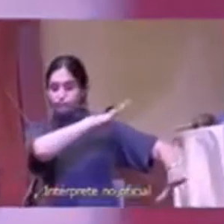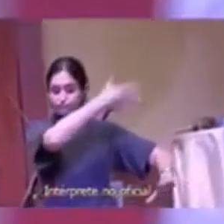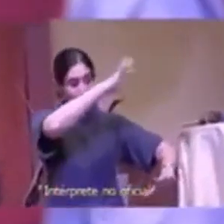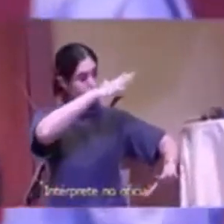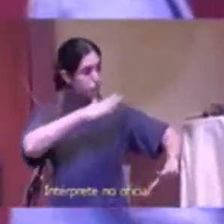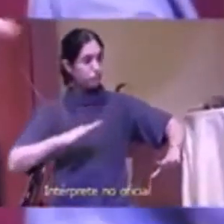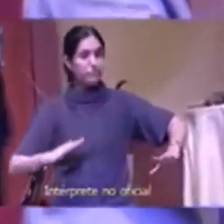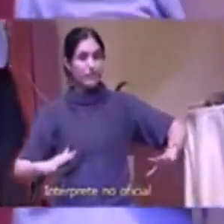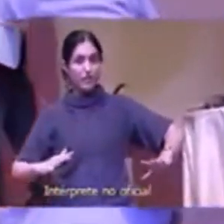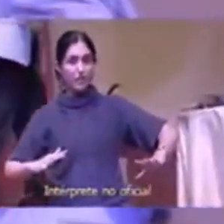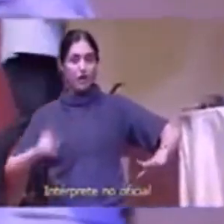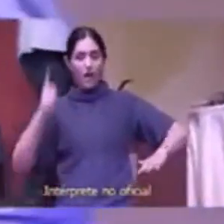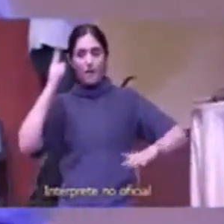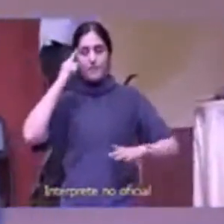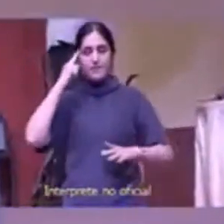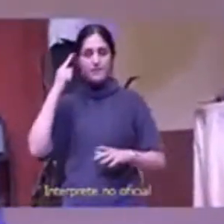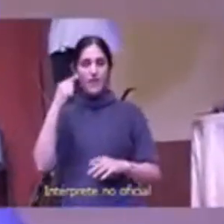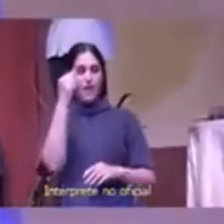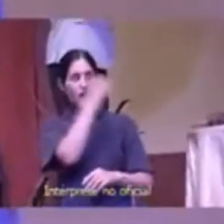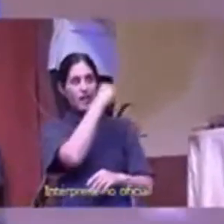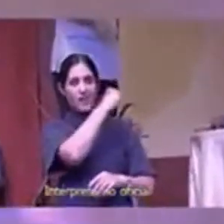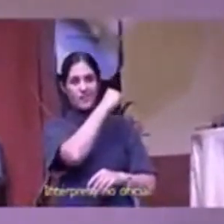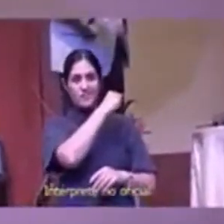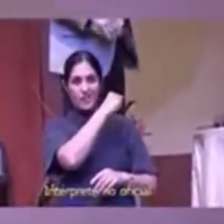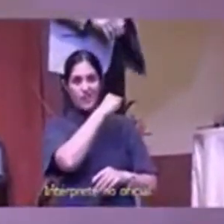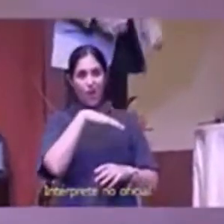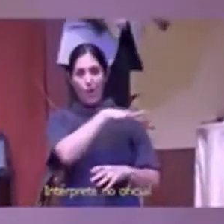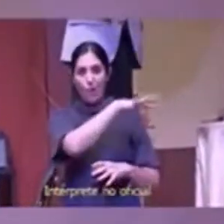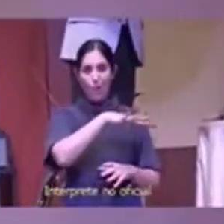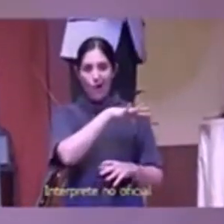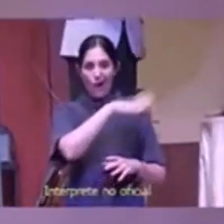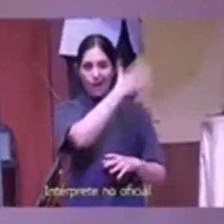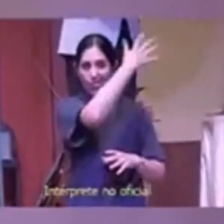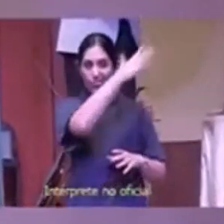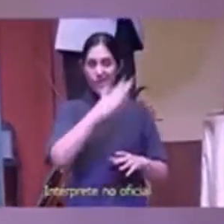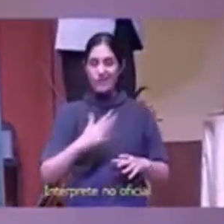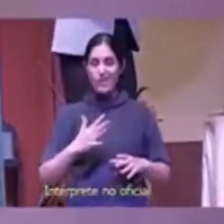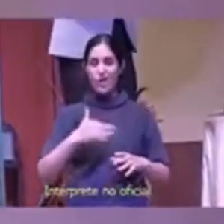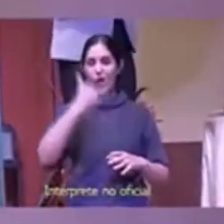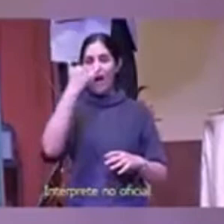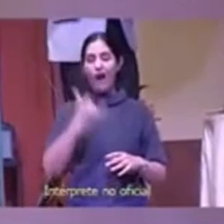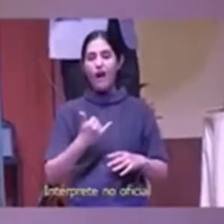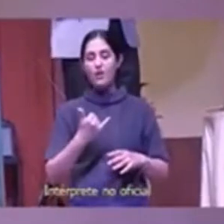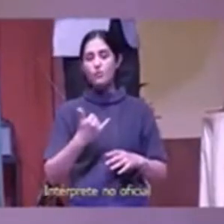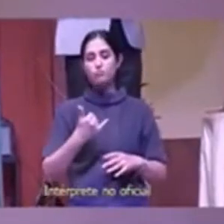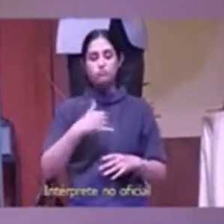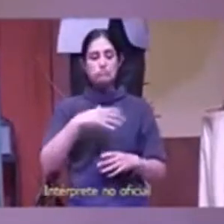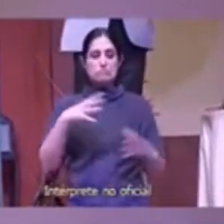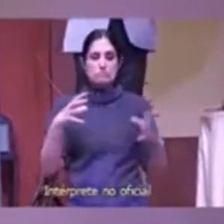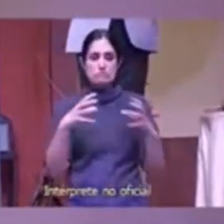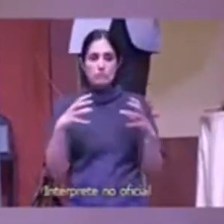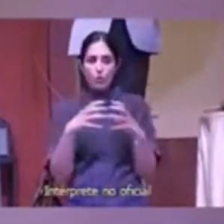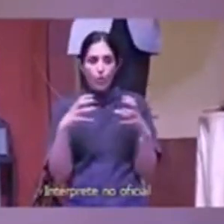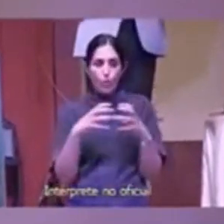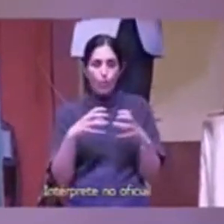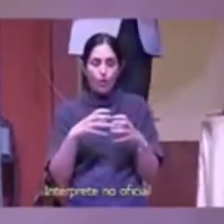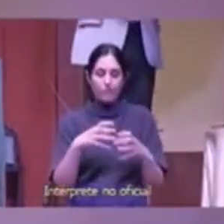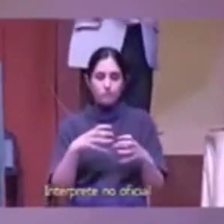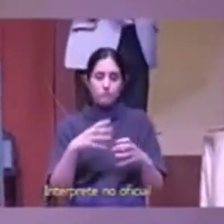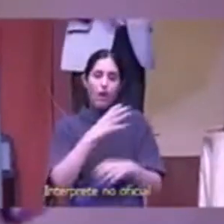river. Imagínense que en esta parte del río. Right here. Acá. Is a poor community. Hay una comunidad